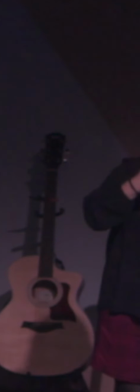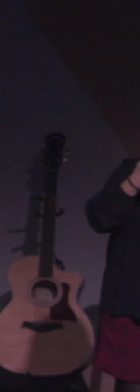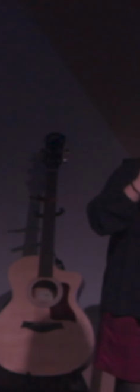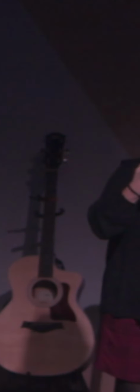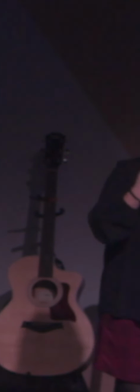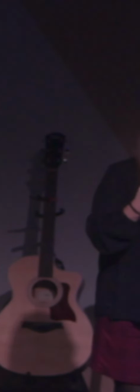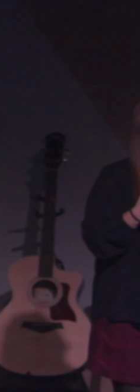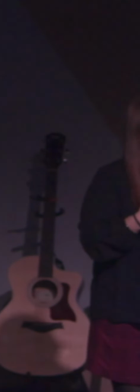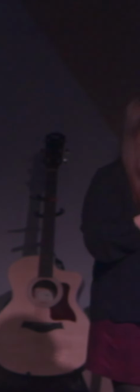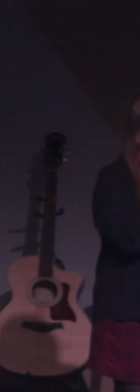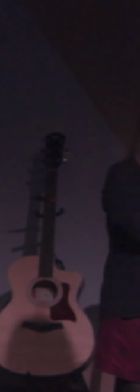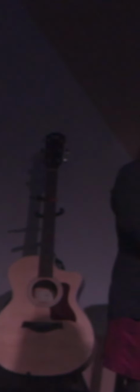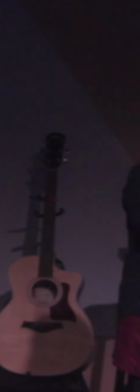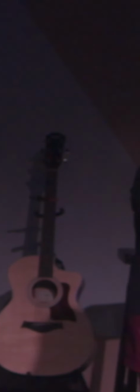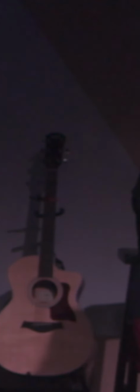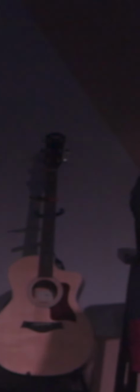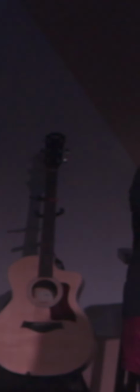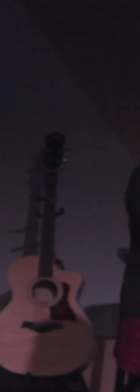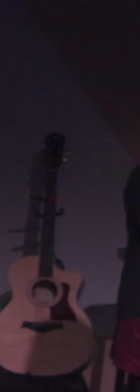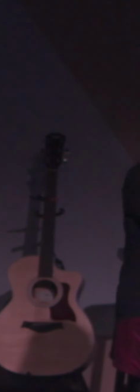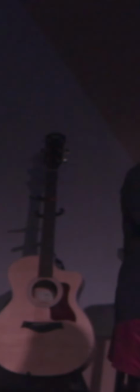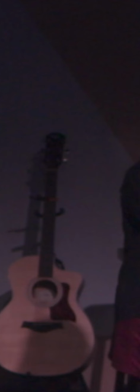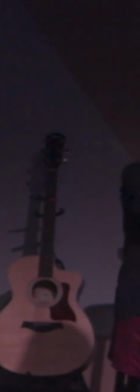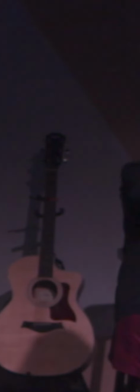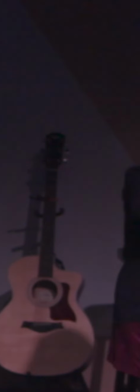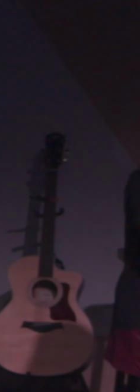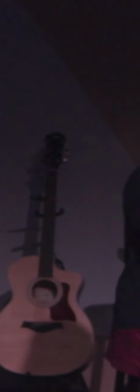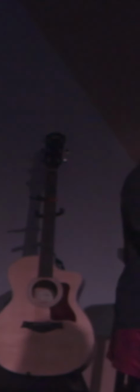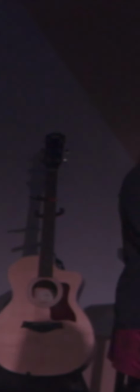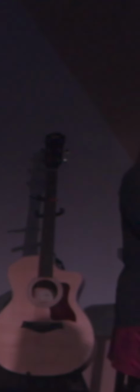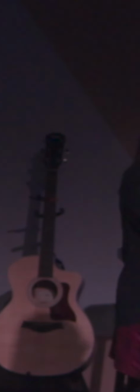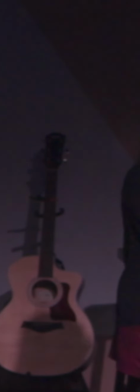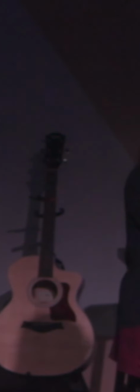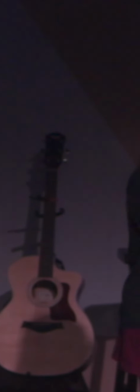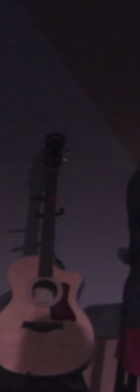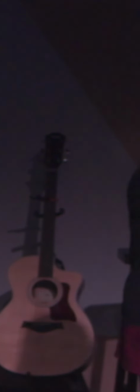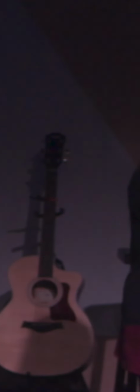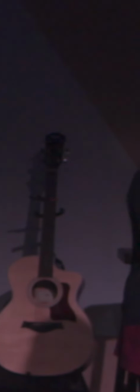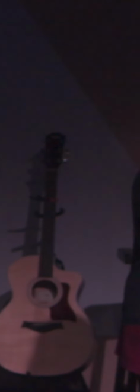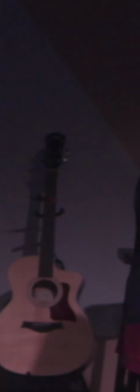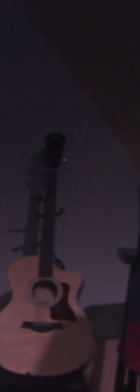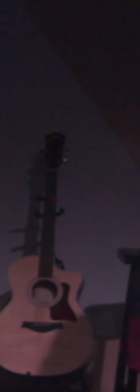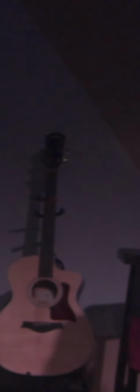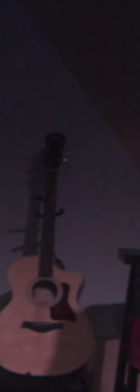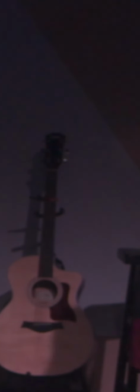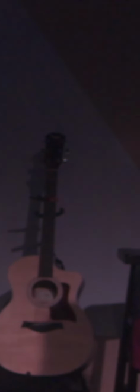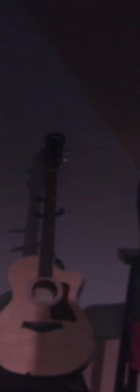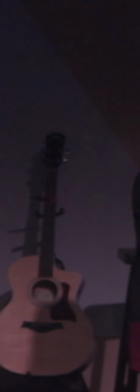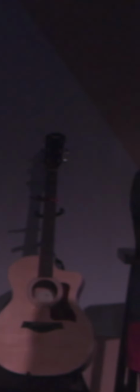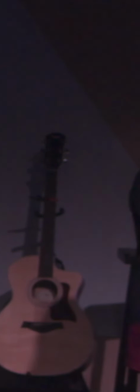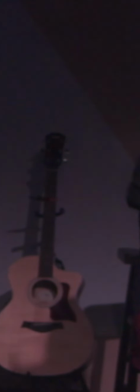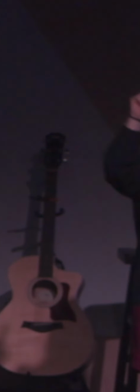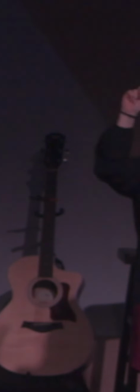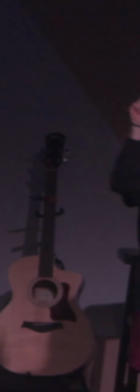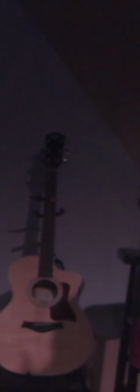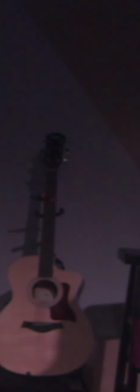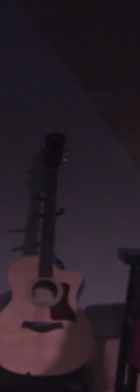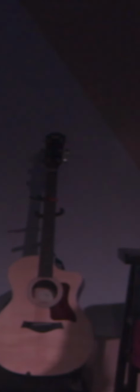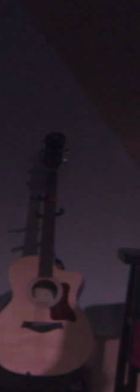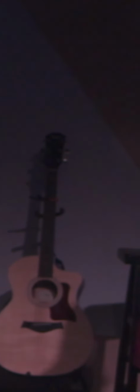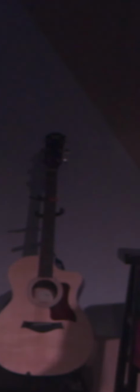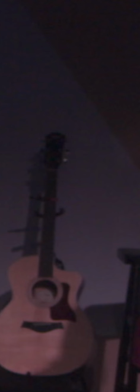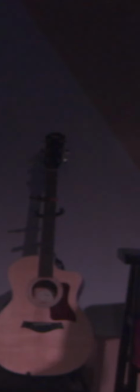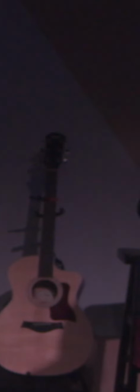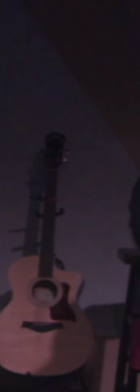sake. Yea, though I walk through the valley of the shadow of death, I will fear no evil. For you are with me.